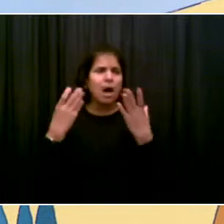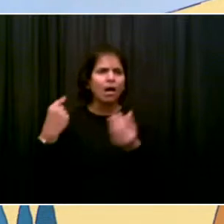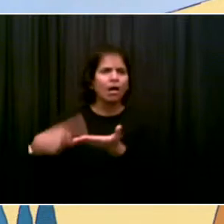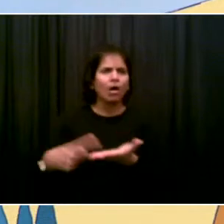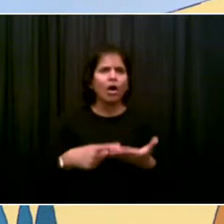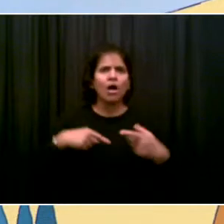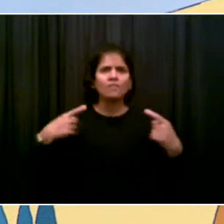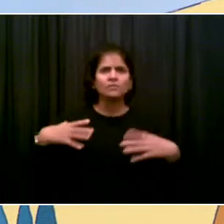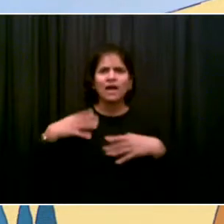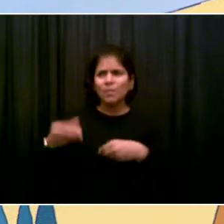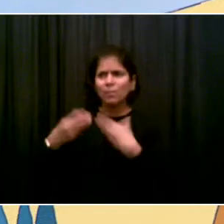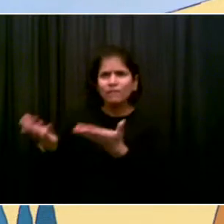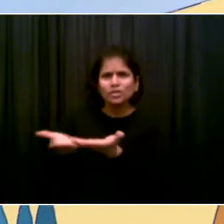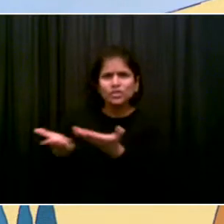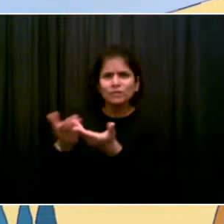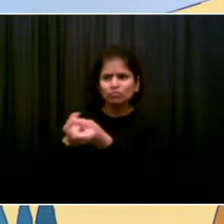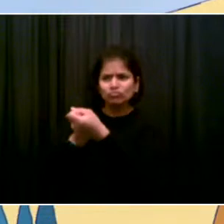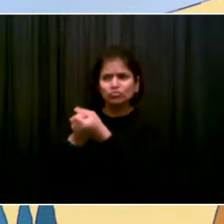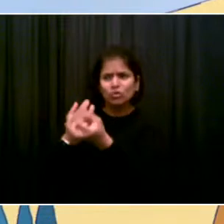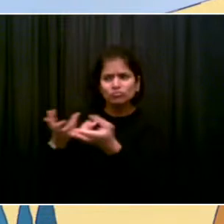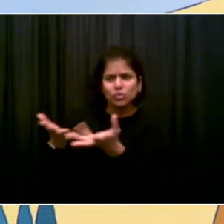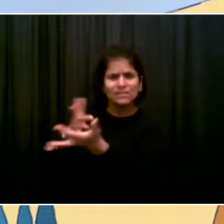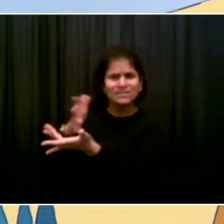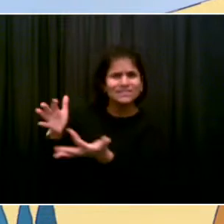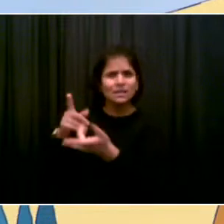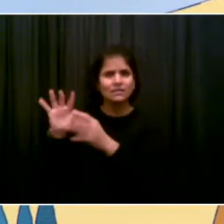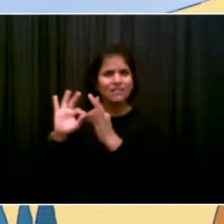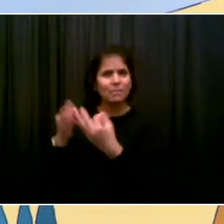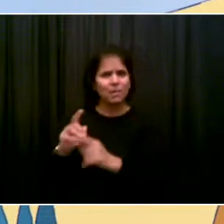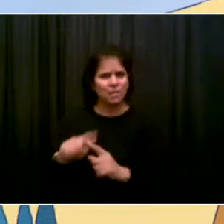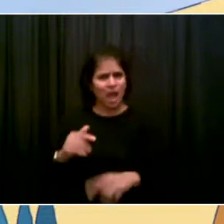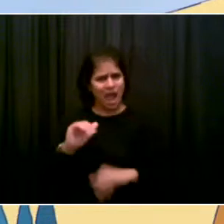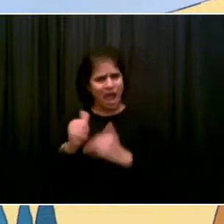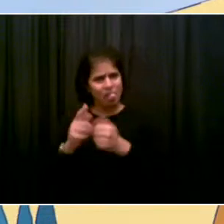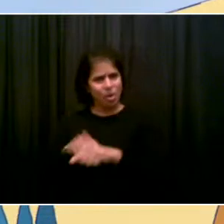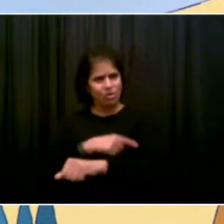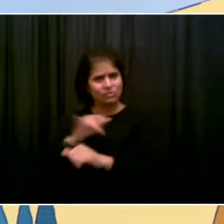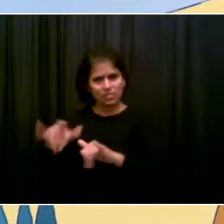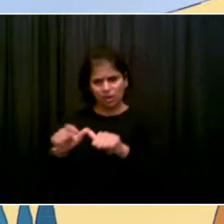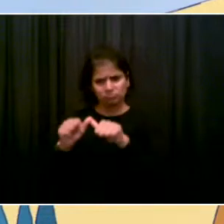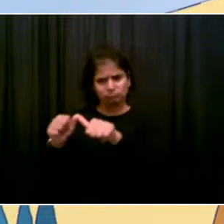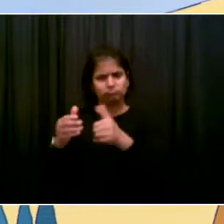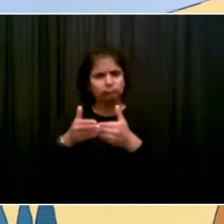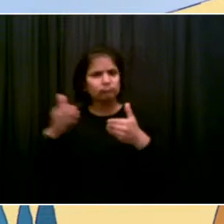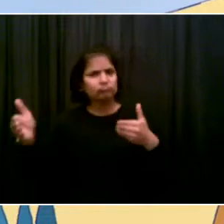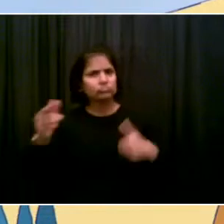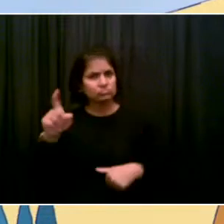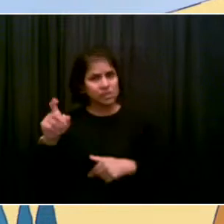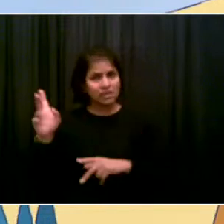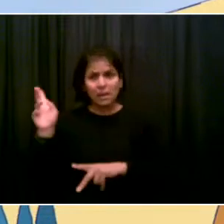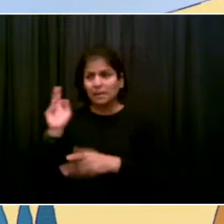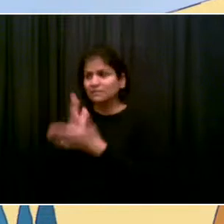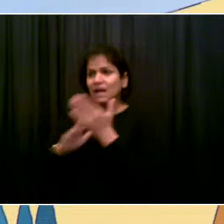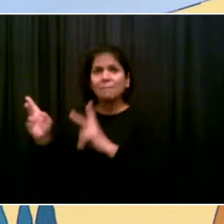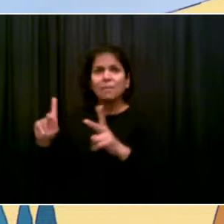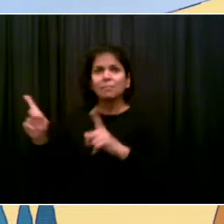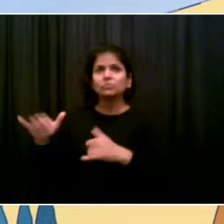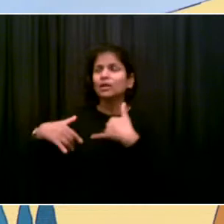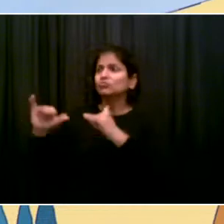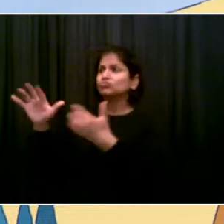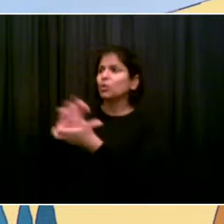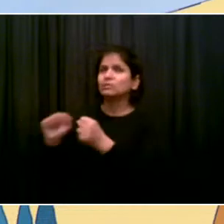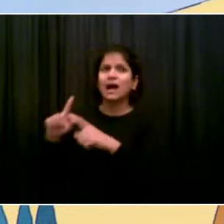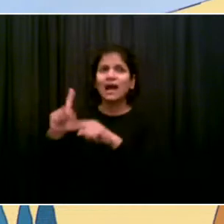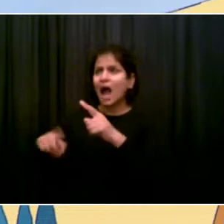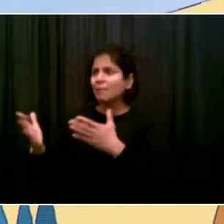families. I just don't know, what is the long-term plan for some of these tenants of homes that are still uninhabitable? Maybe they